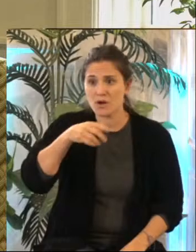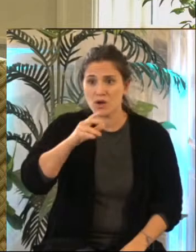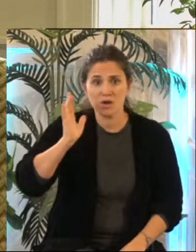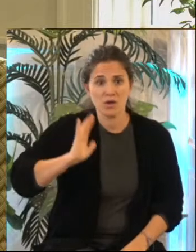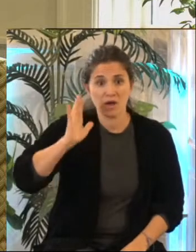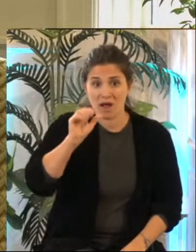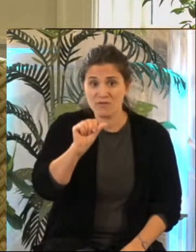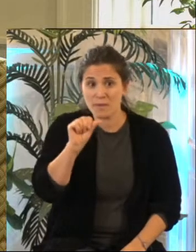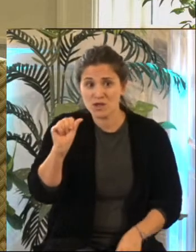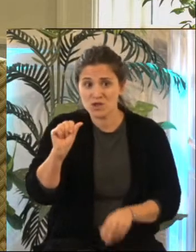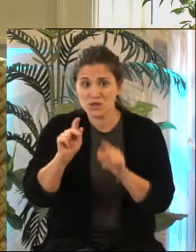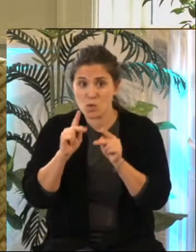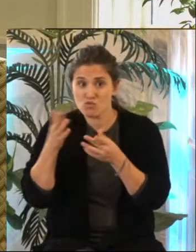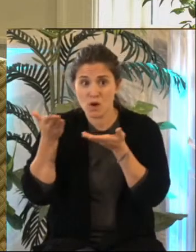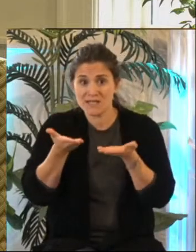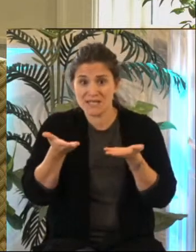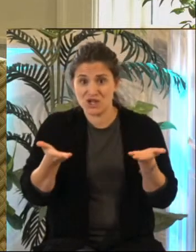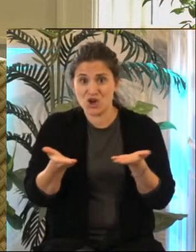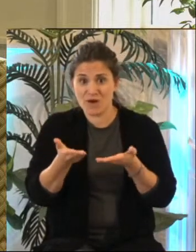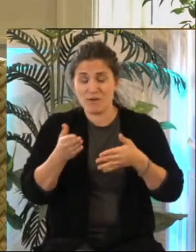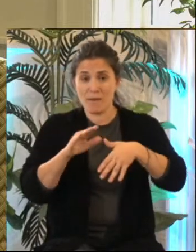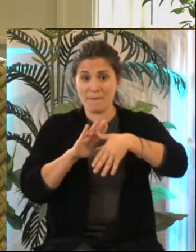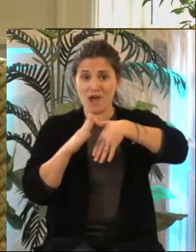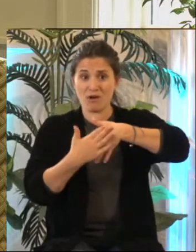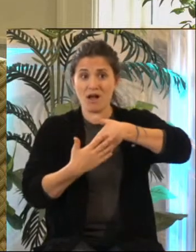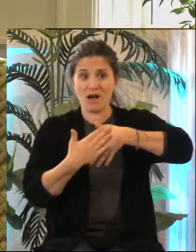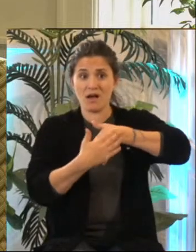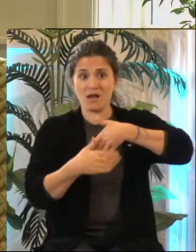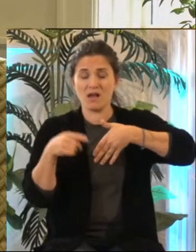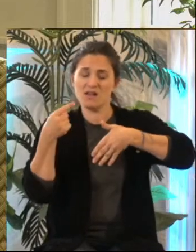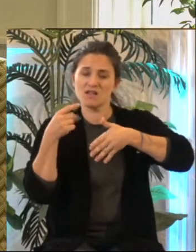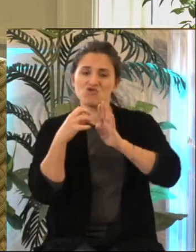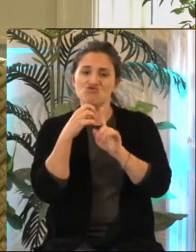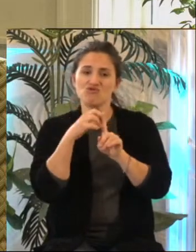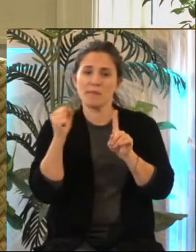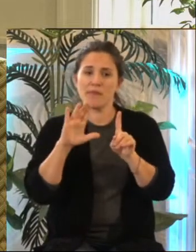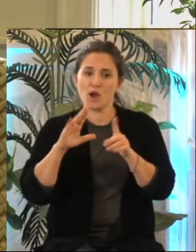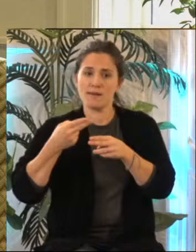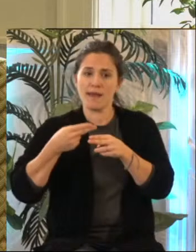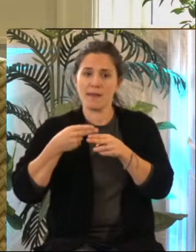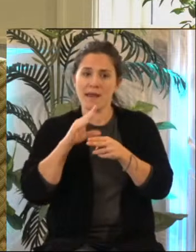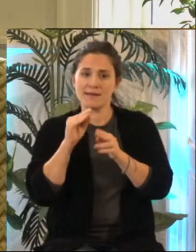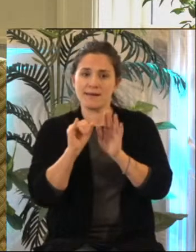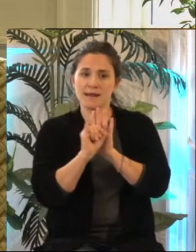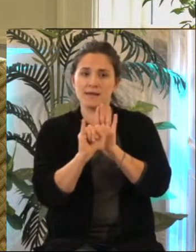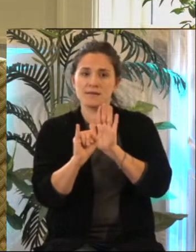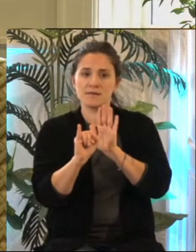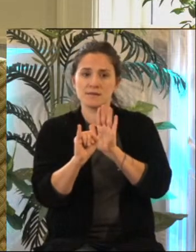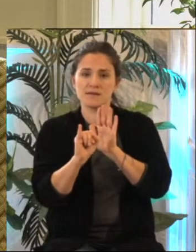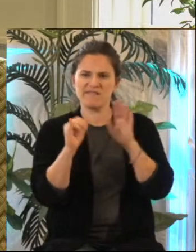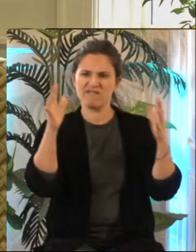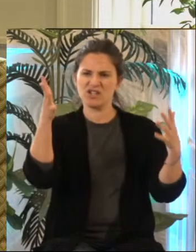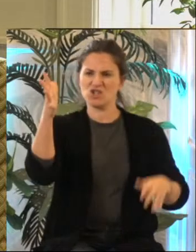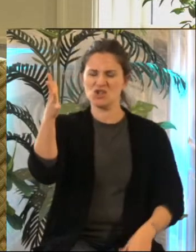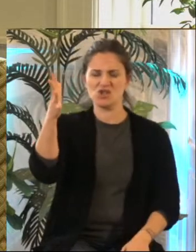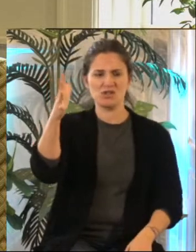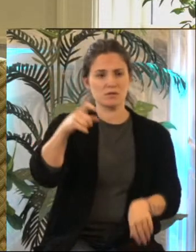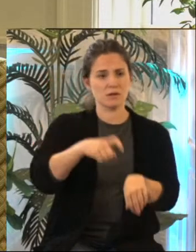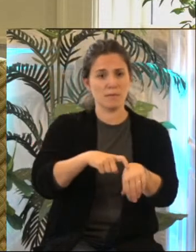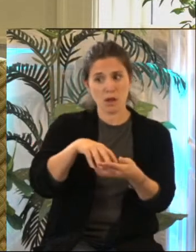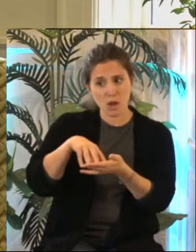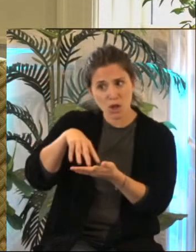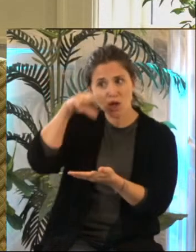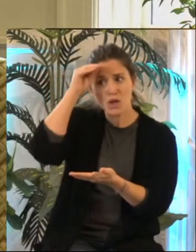were stripped of their names and of their identities. We need to learn from their